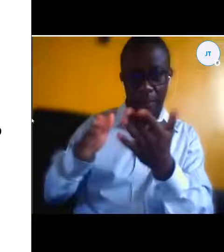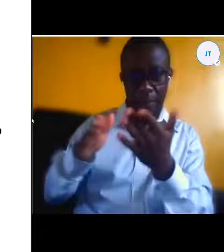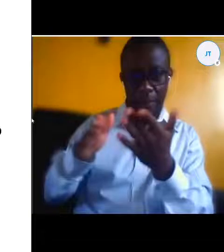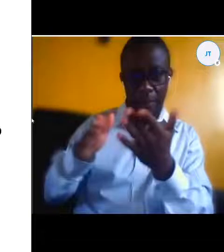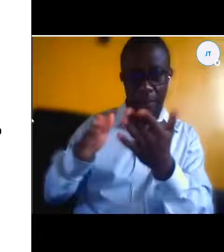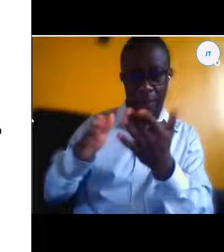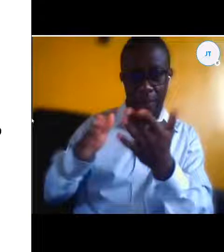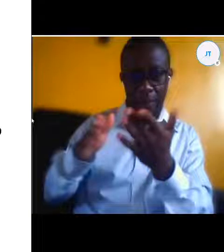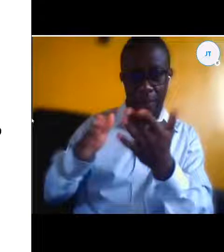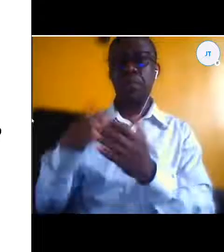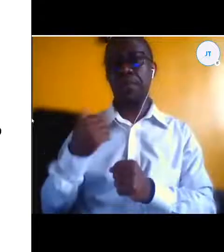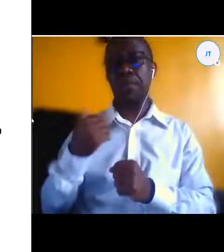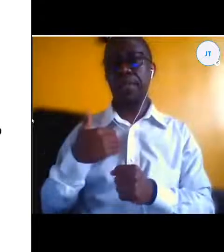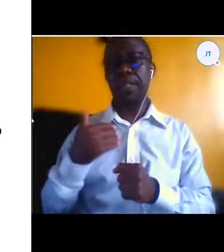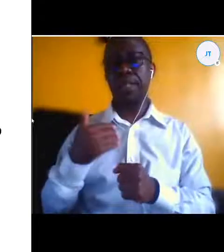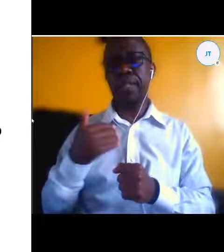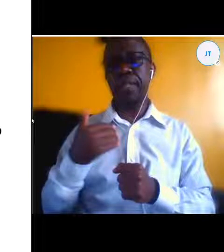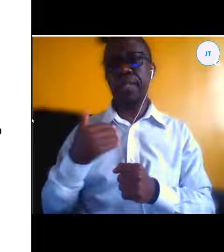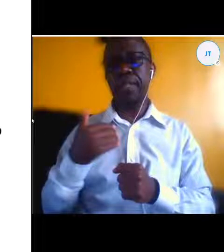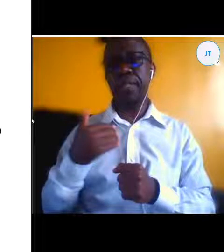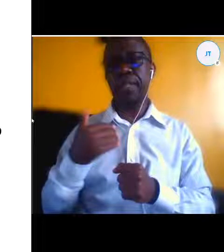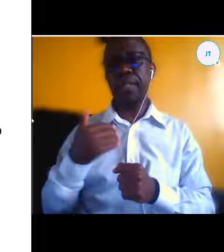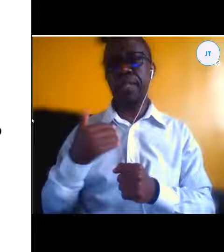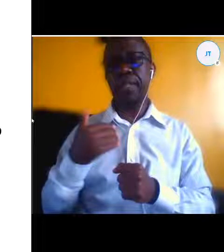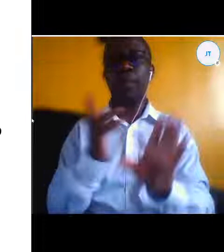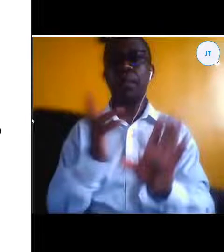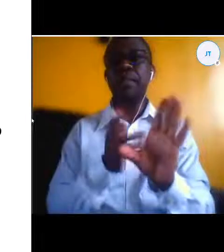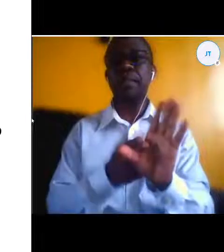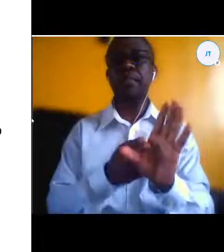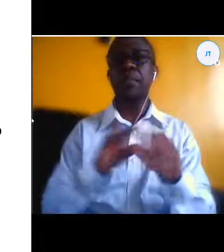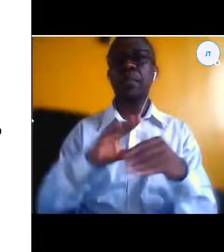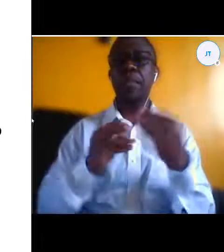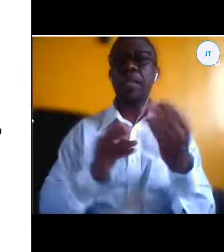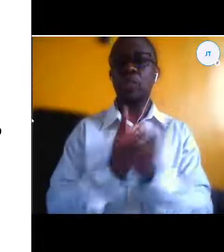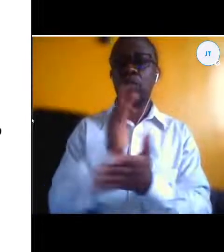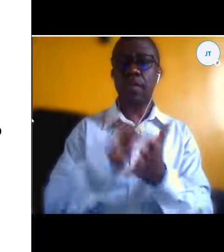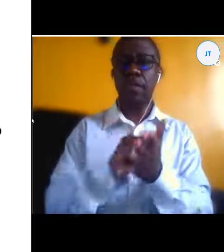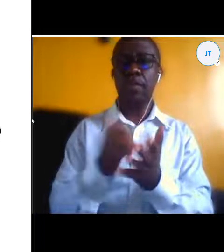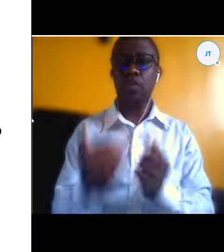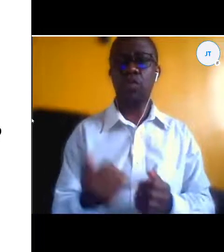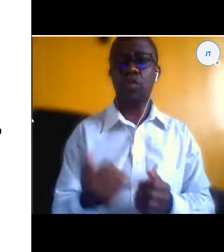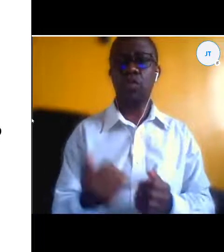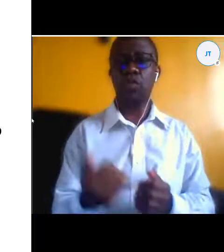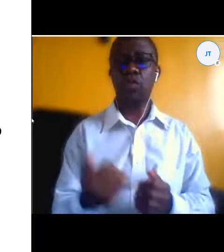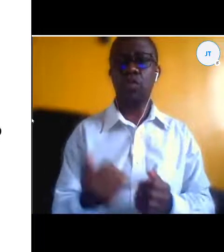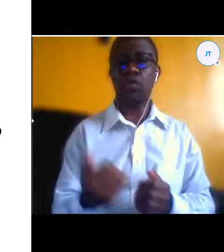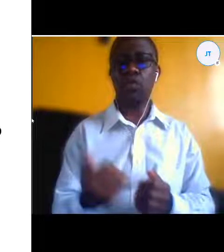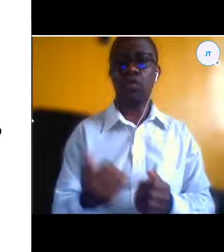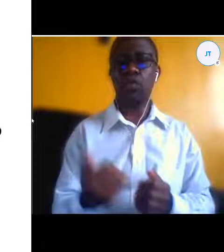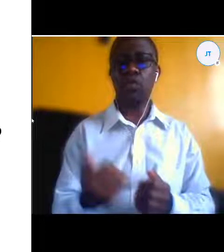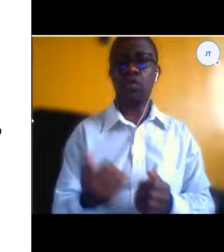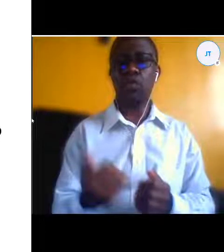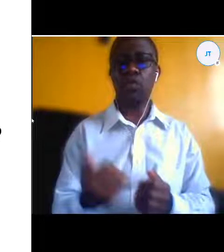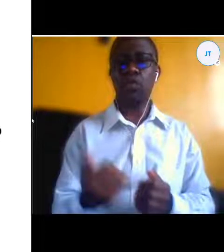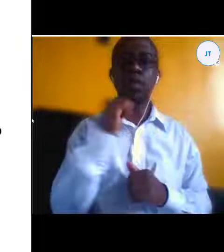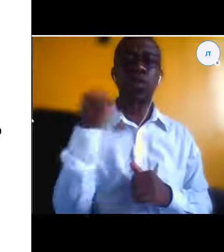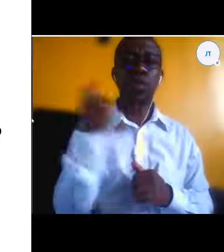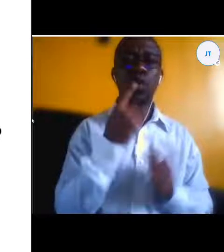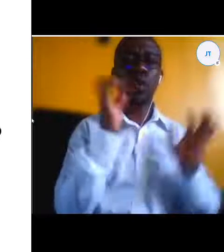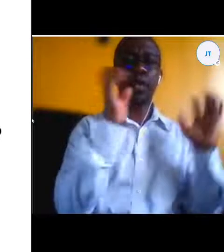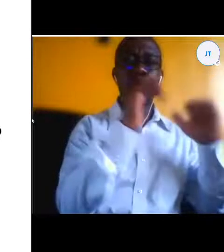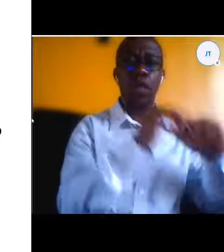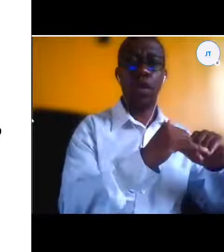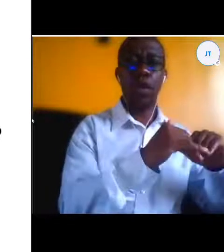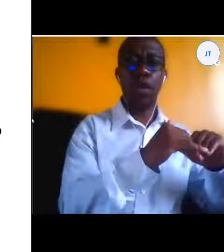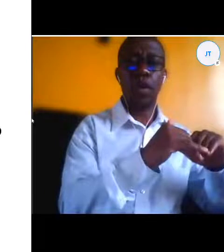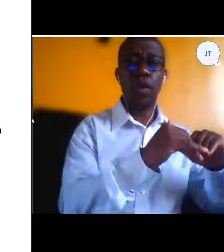child participation. How do we ensure that children can participate? But not only at the forum, children's